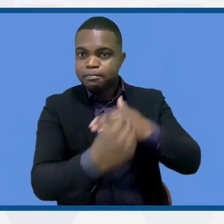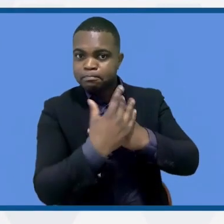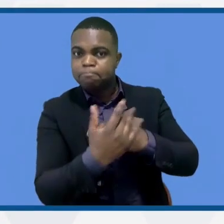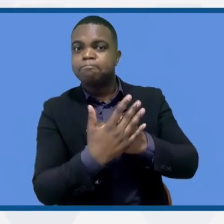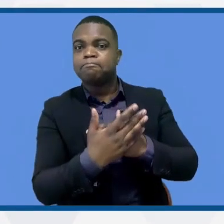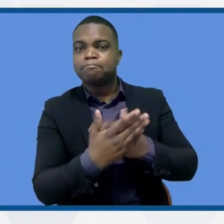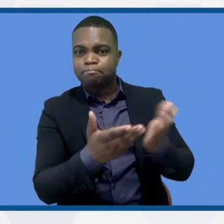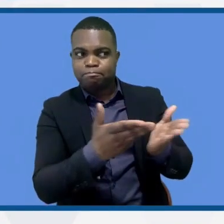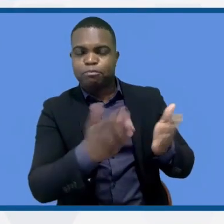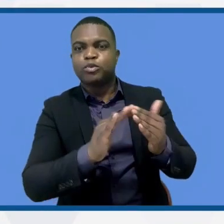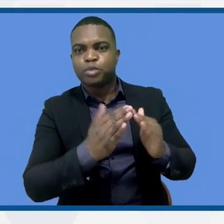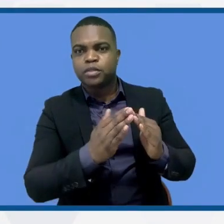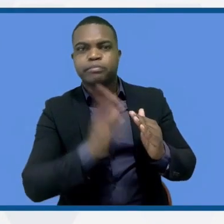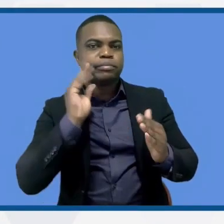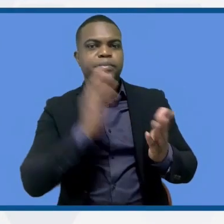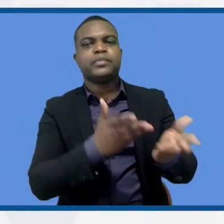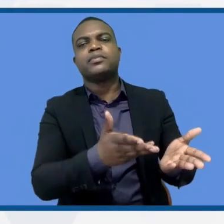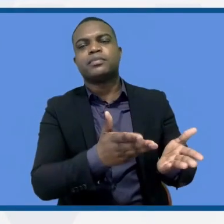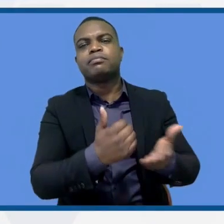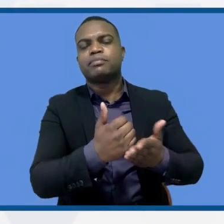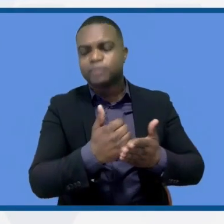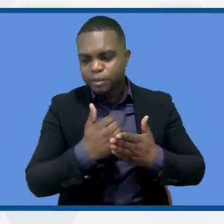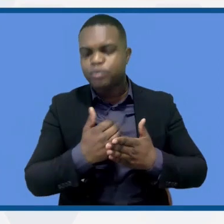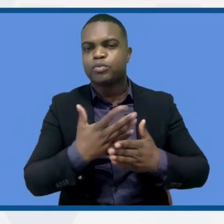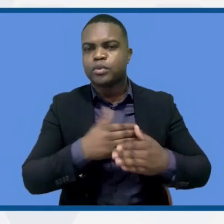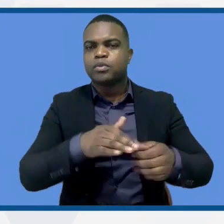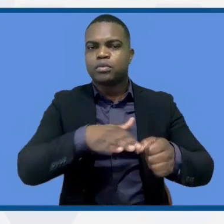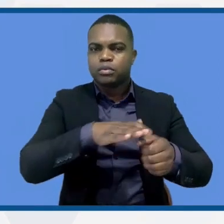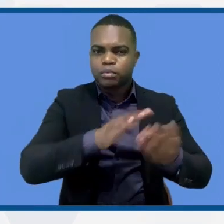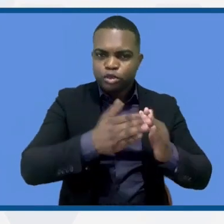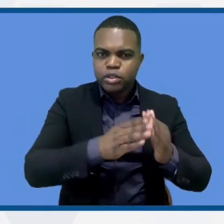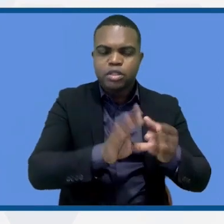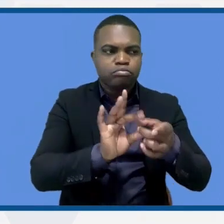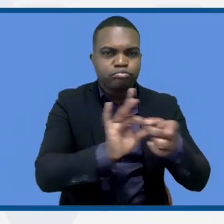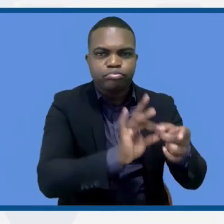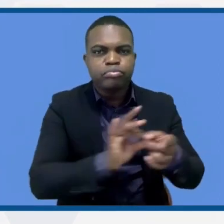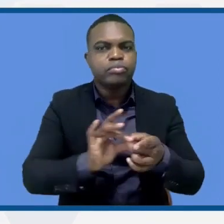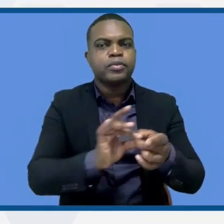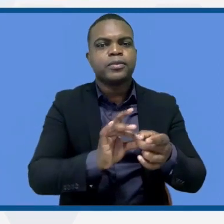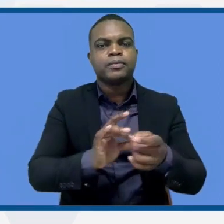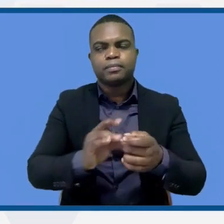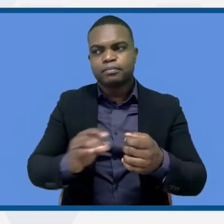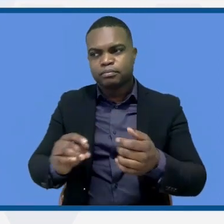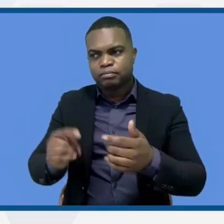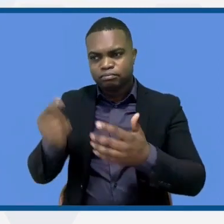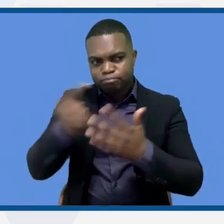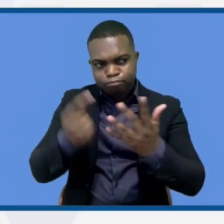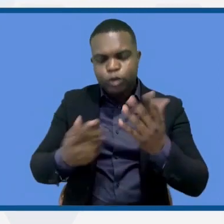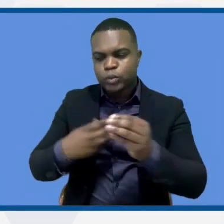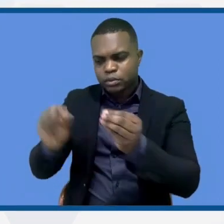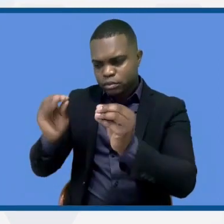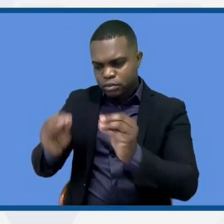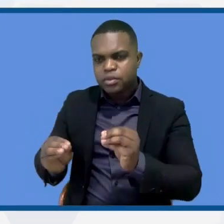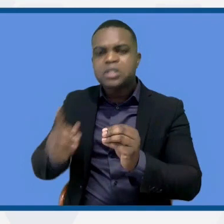those which would have emerged along the coastline, because the community in which we're working is the largest